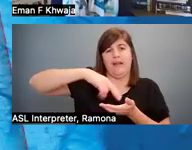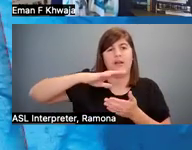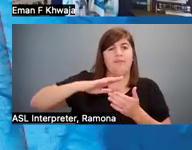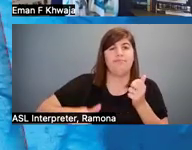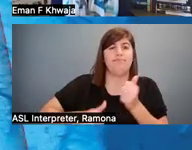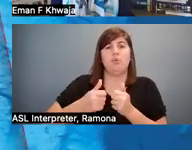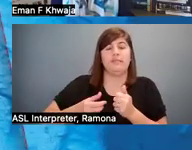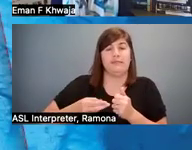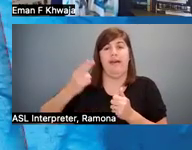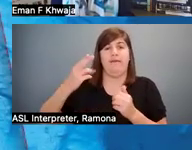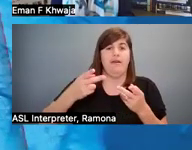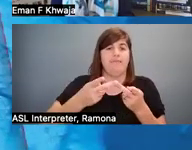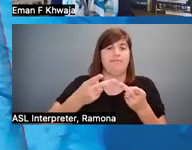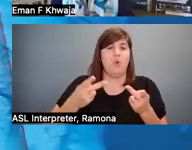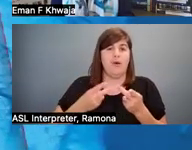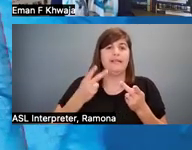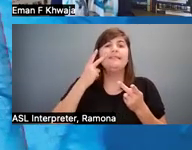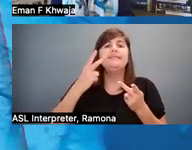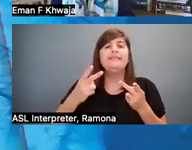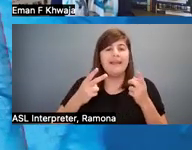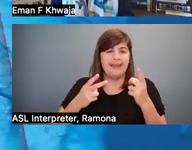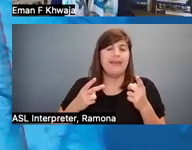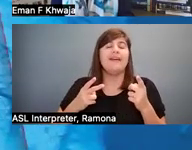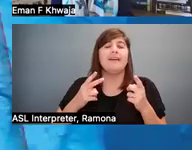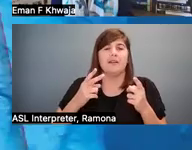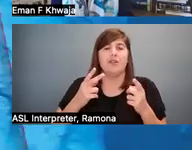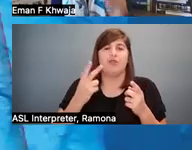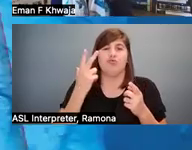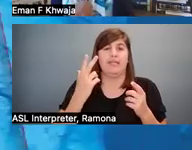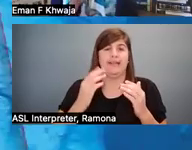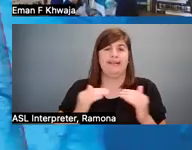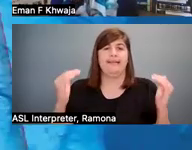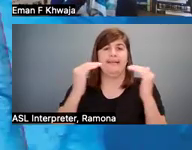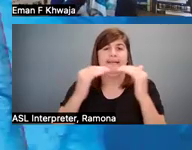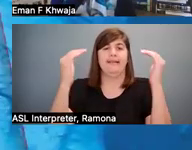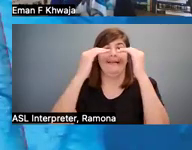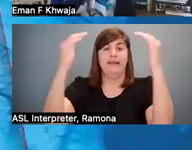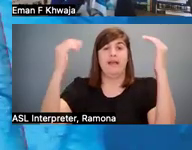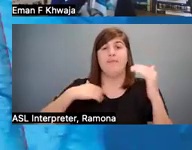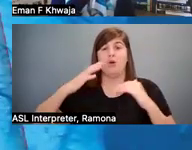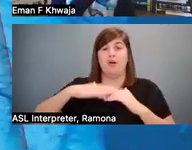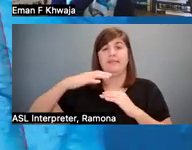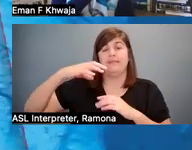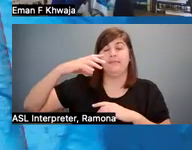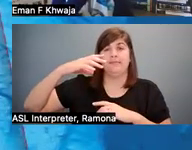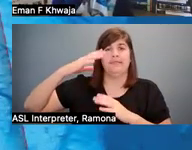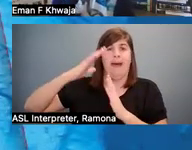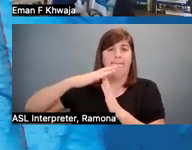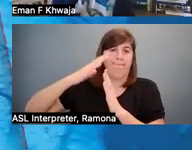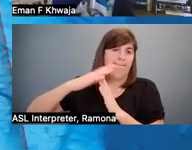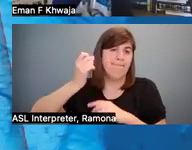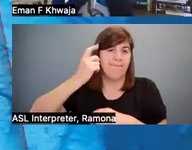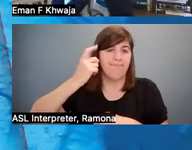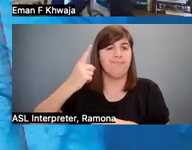point of the boat. So if you look at this top photo of the boat, you can see there are 3 decks to it. I'm on the very top deck, and on top of the top deck, there